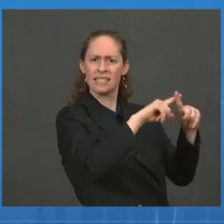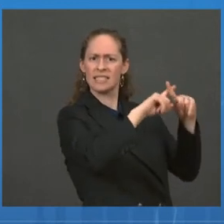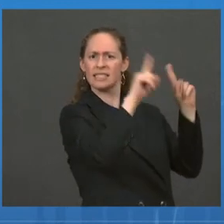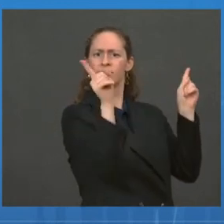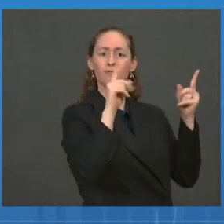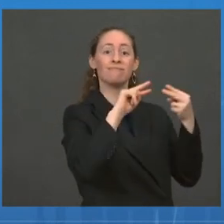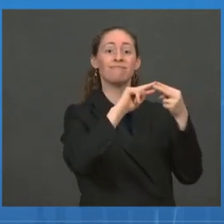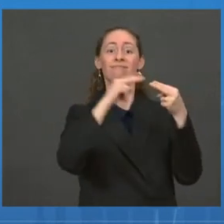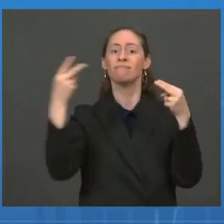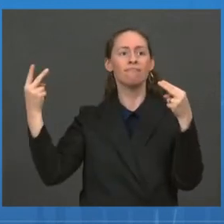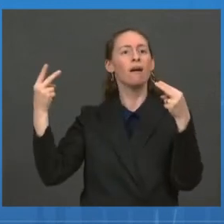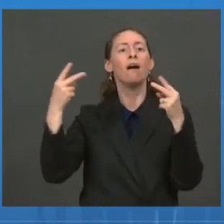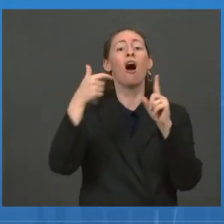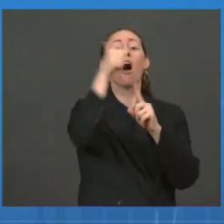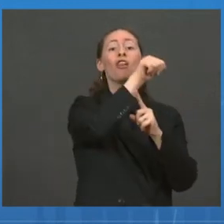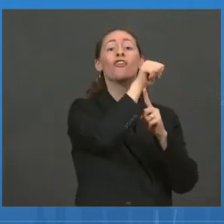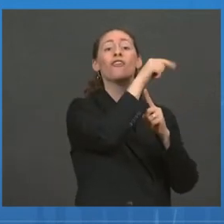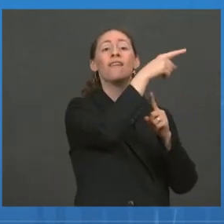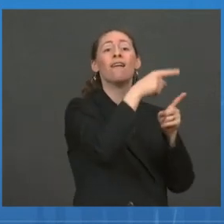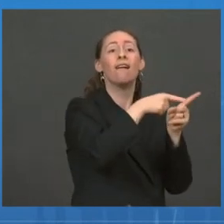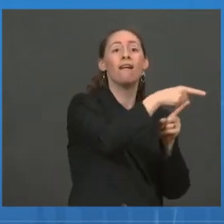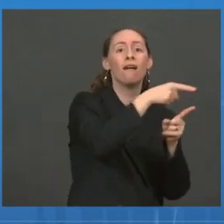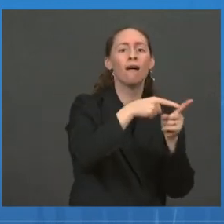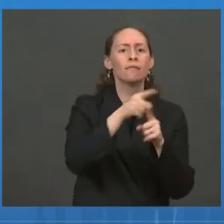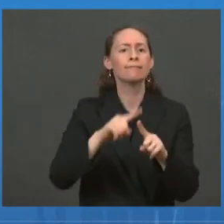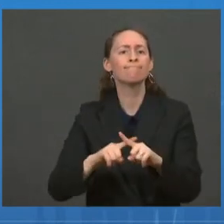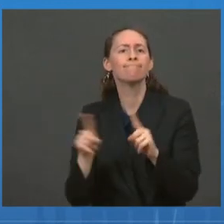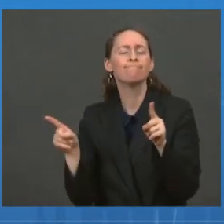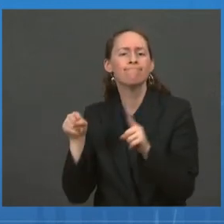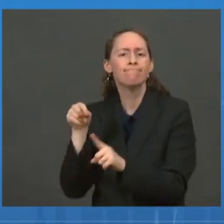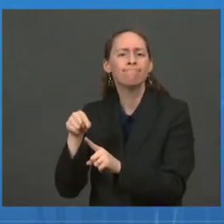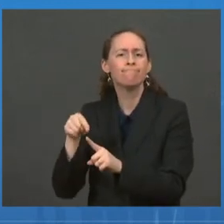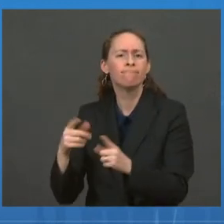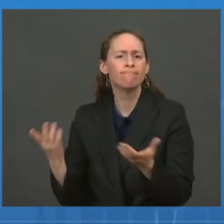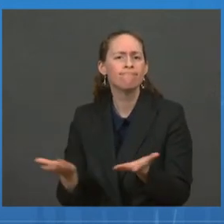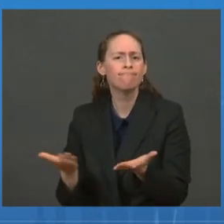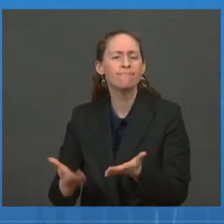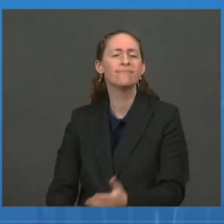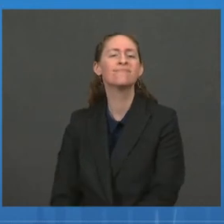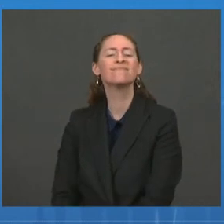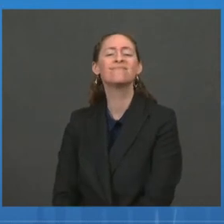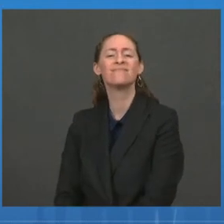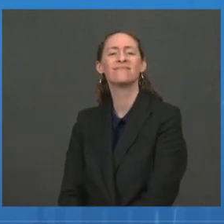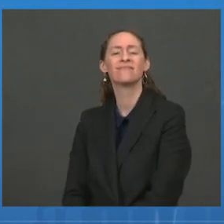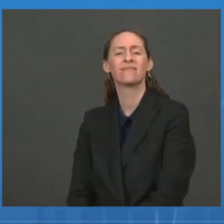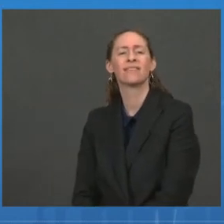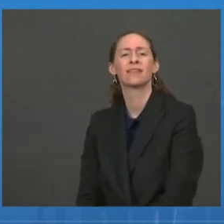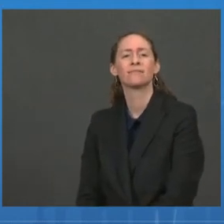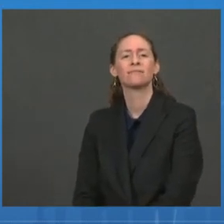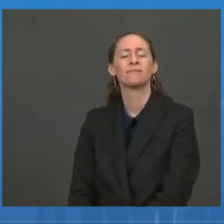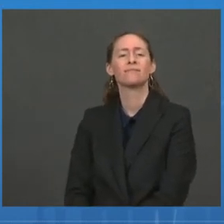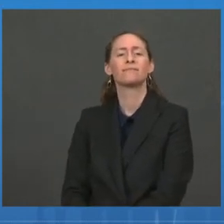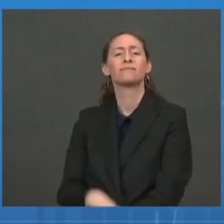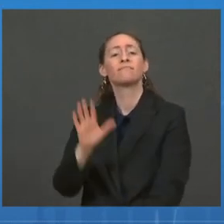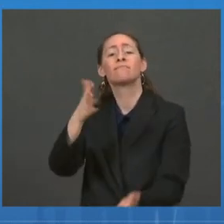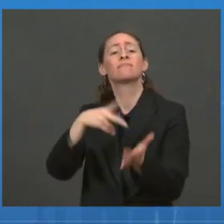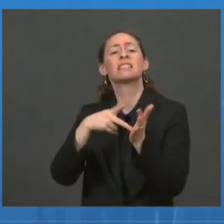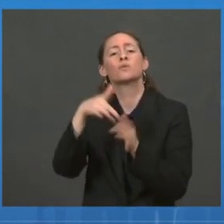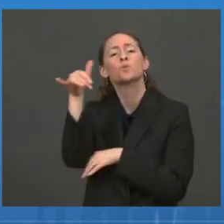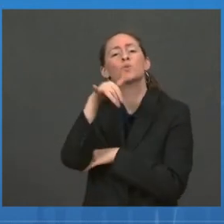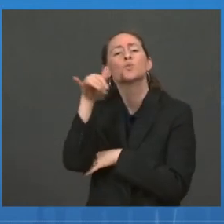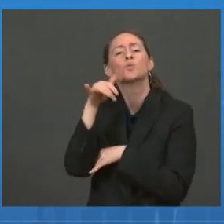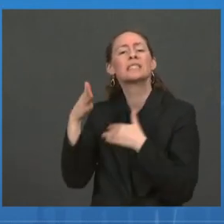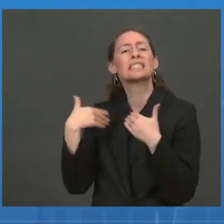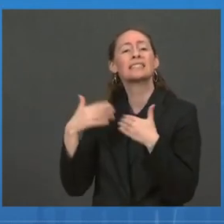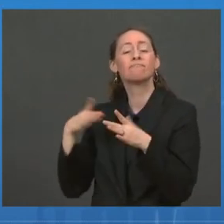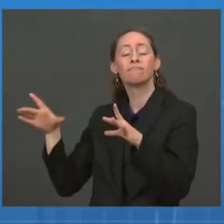anticipated to impact transmissibility and antibody binding there were varying cases that were rapidly increased particularly in the